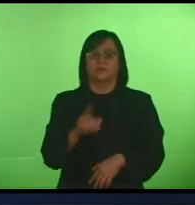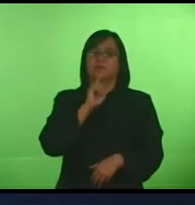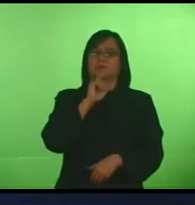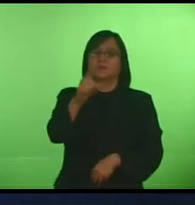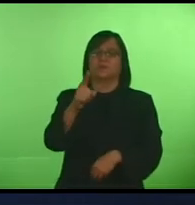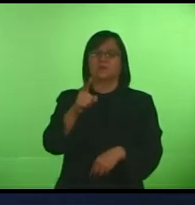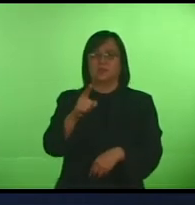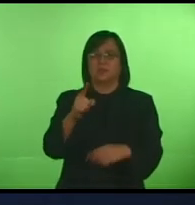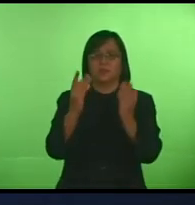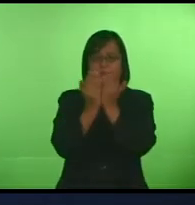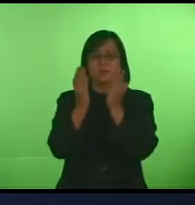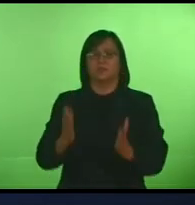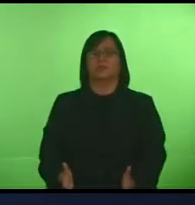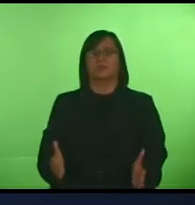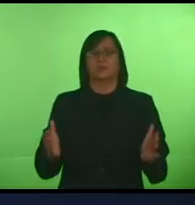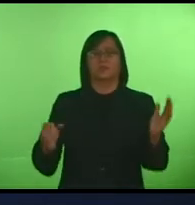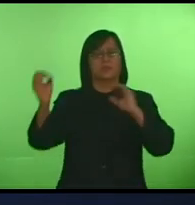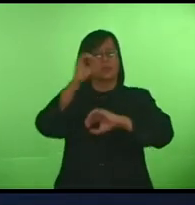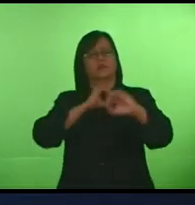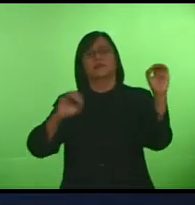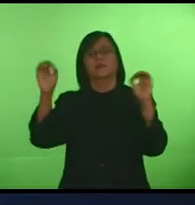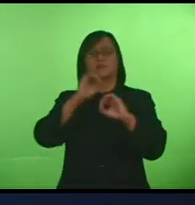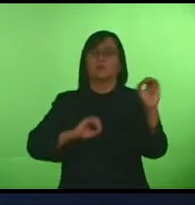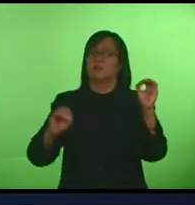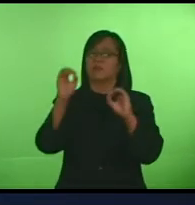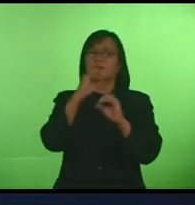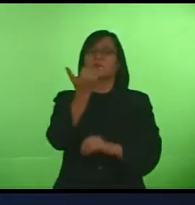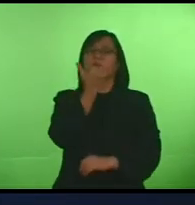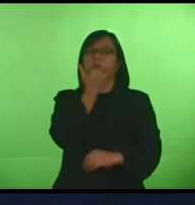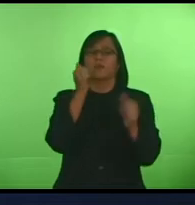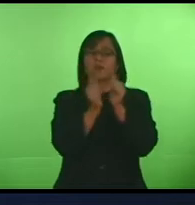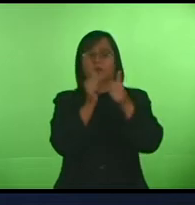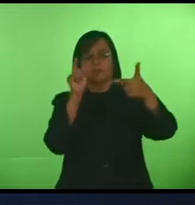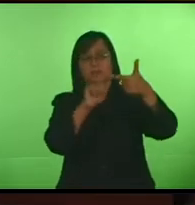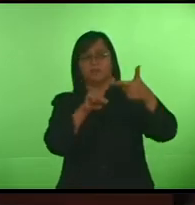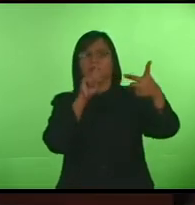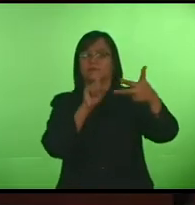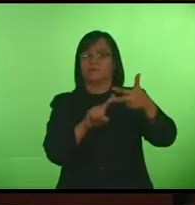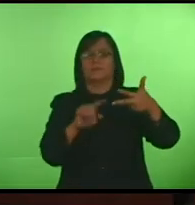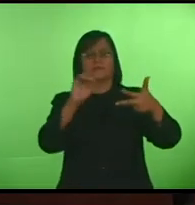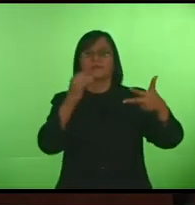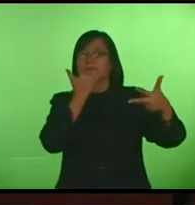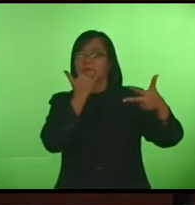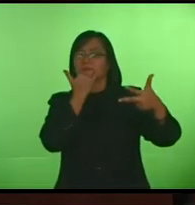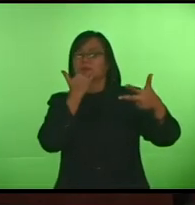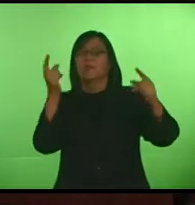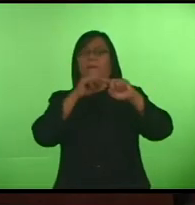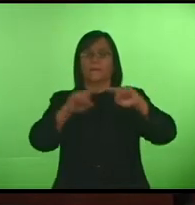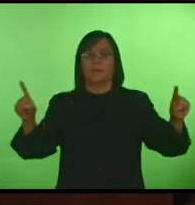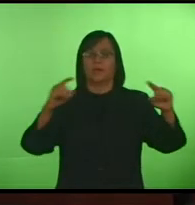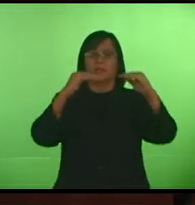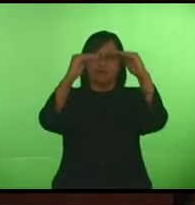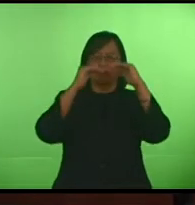is nothing grammatically wrong with the second and the third sentence, but the order is